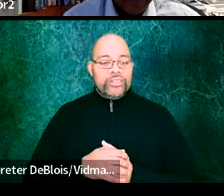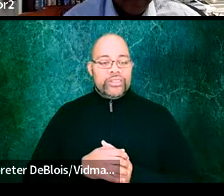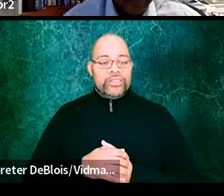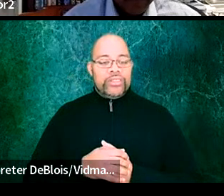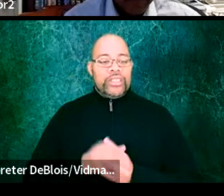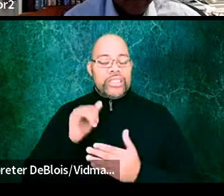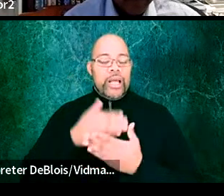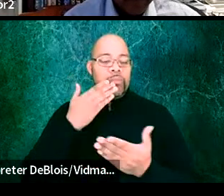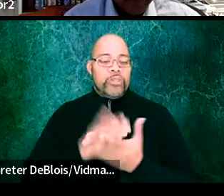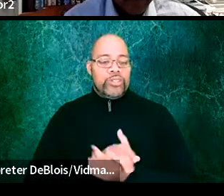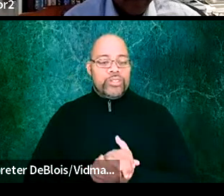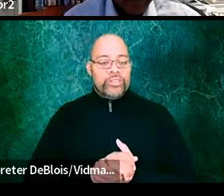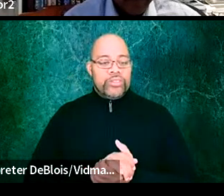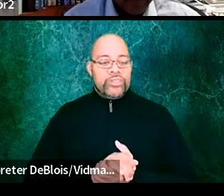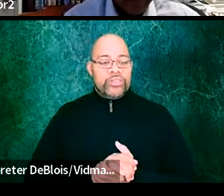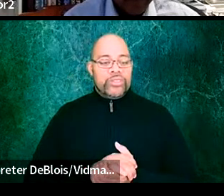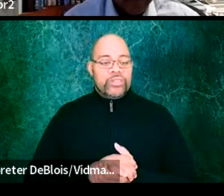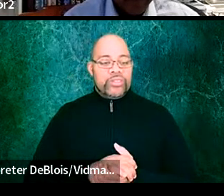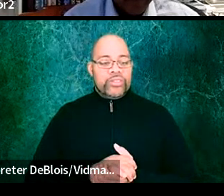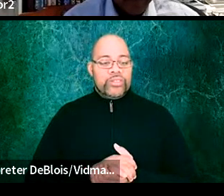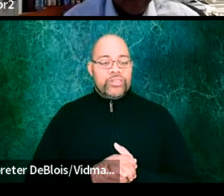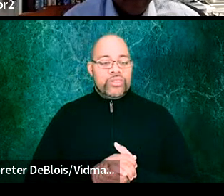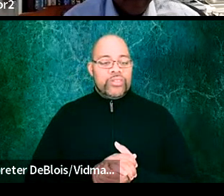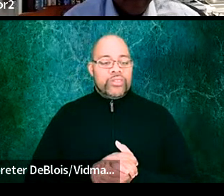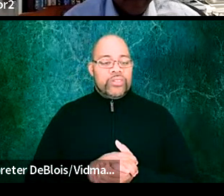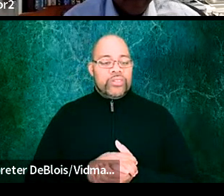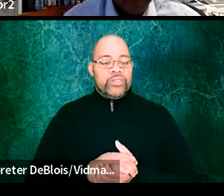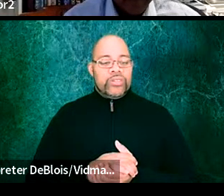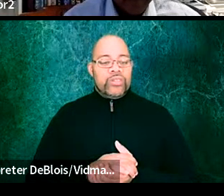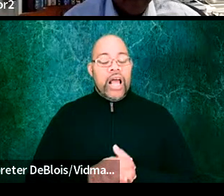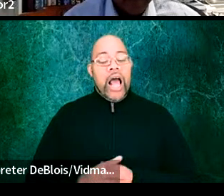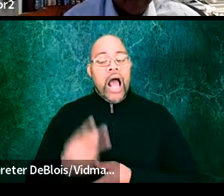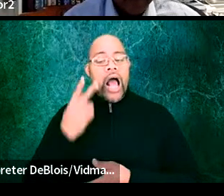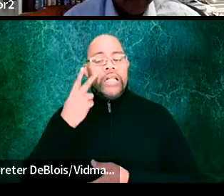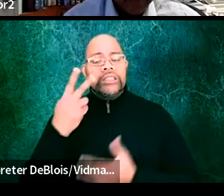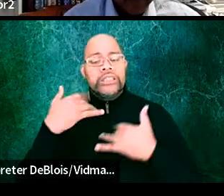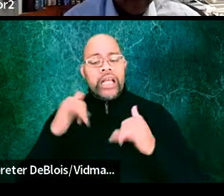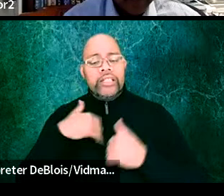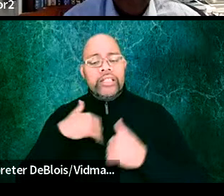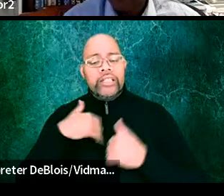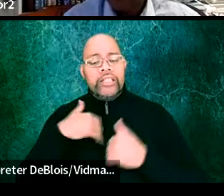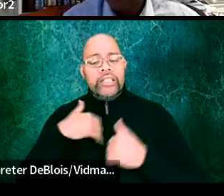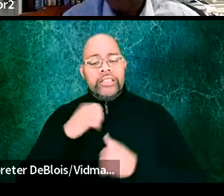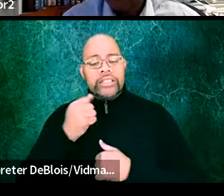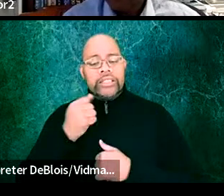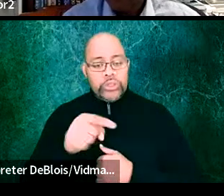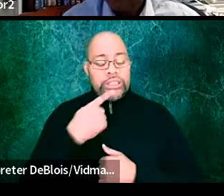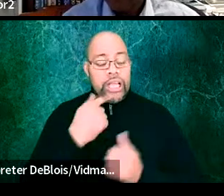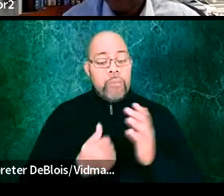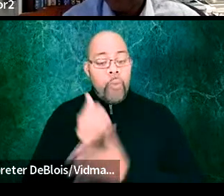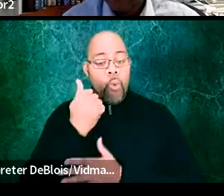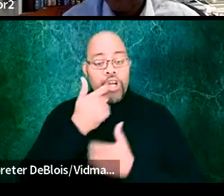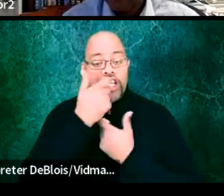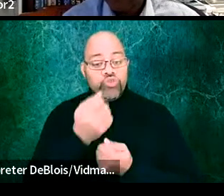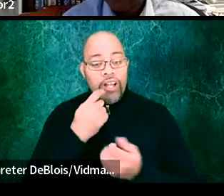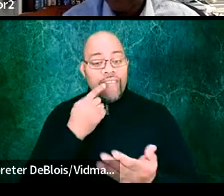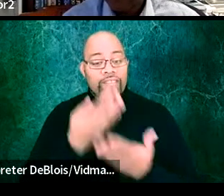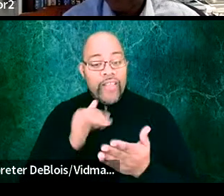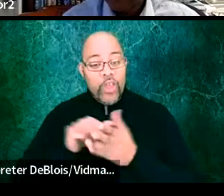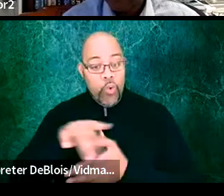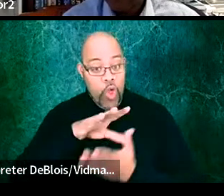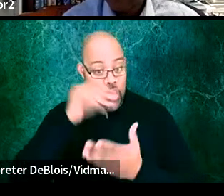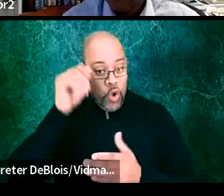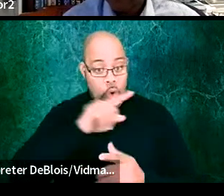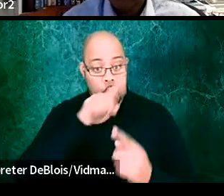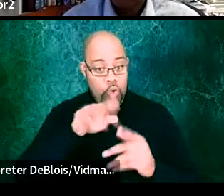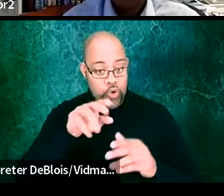good. So I see, Dr. Stanton, that you said what the most interesting fact that you learned on